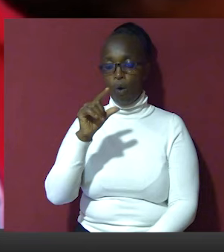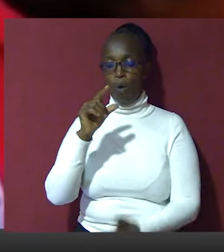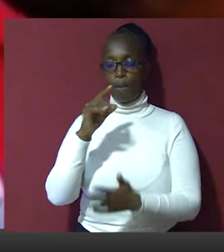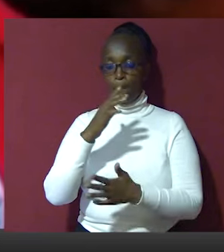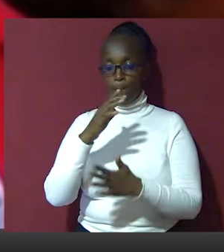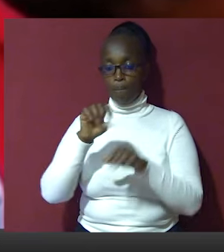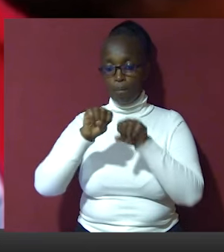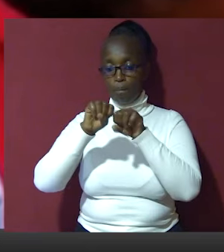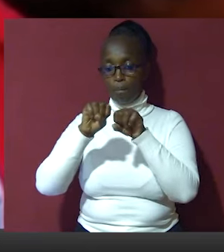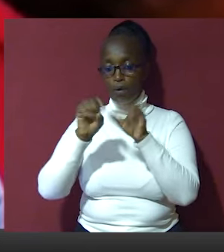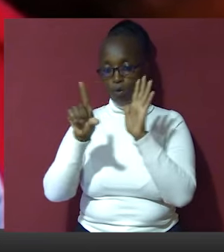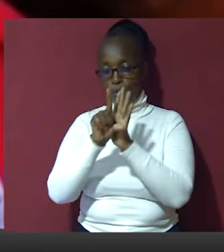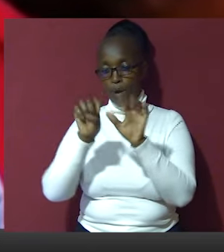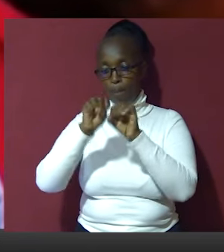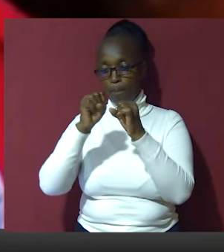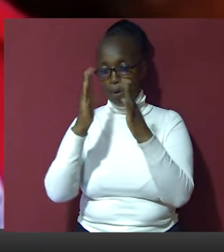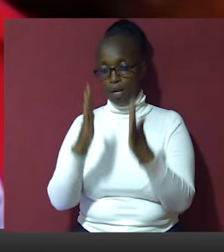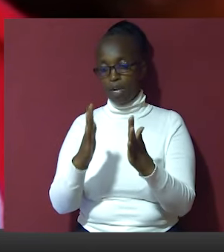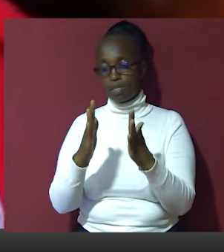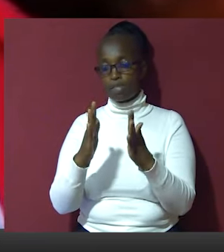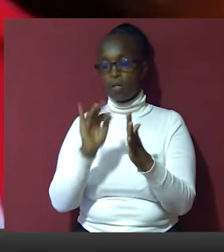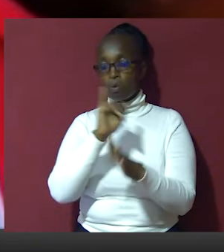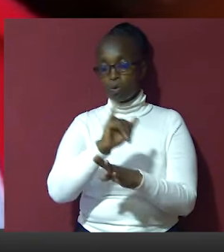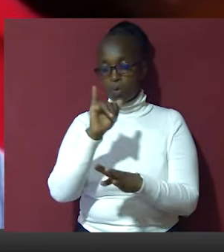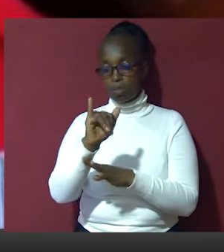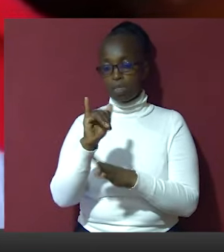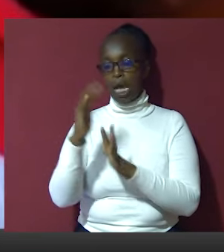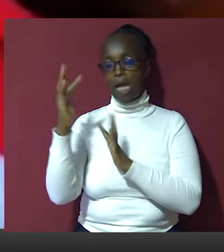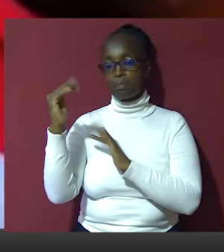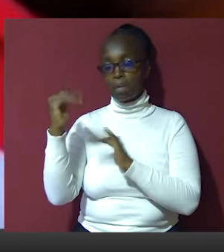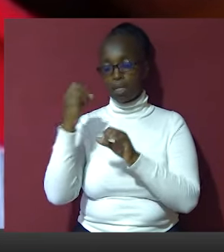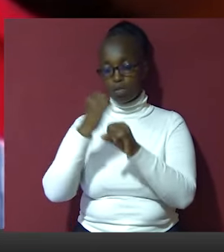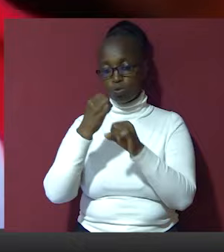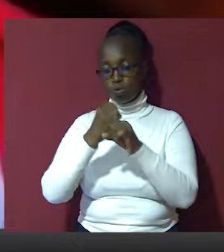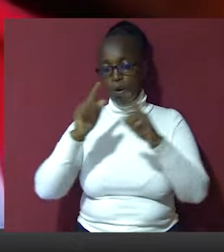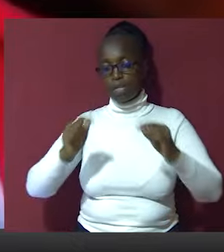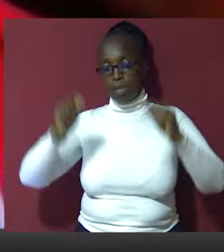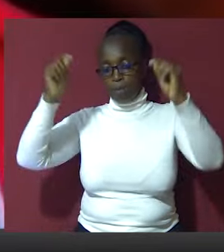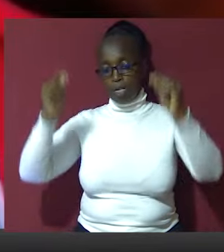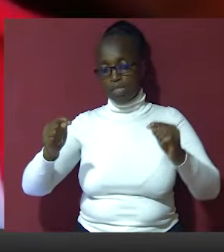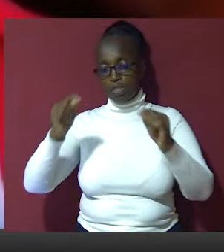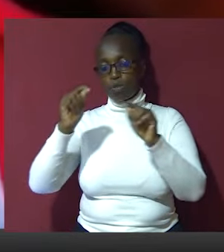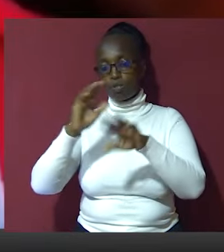citizens who may wish to participate in the commemoration of Sabasaba demonstrations on Sunday,